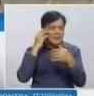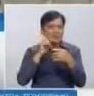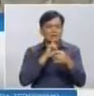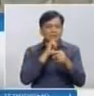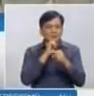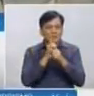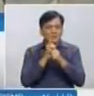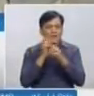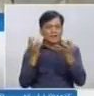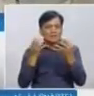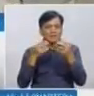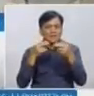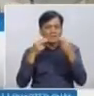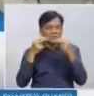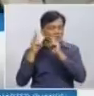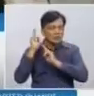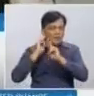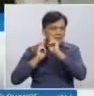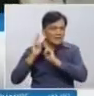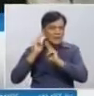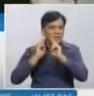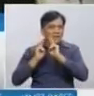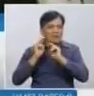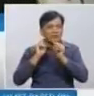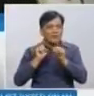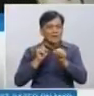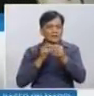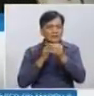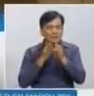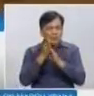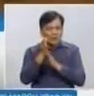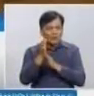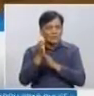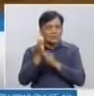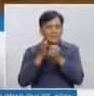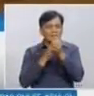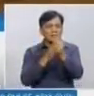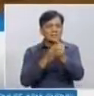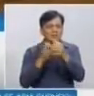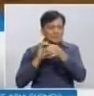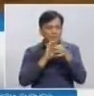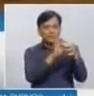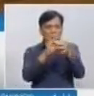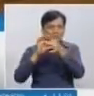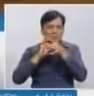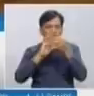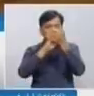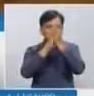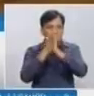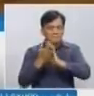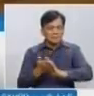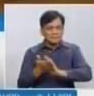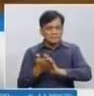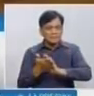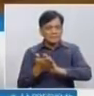at the crossroads of history. One road leads to harmony and peace,